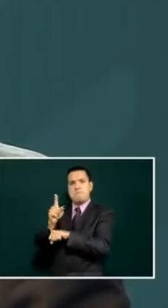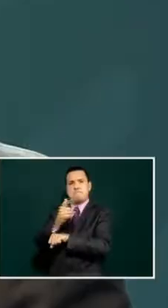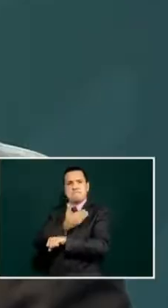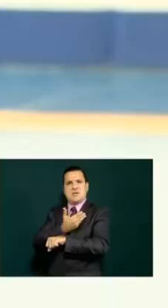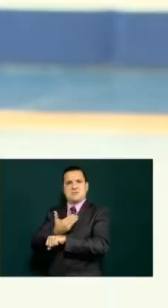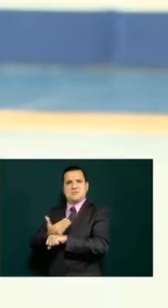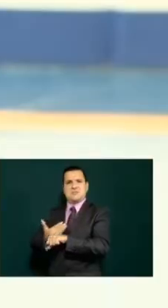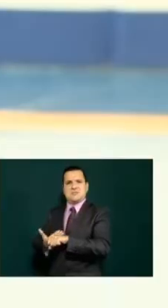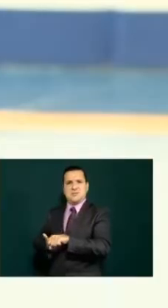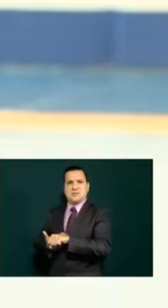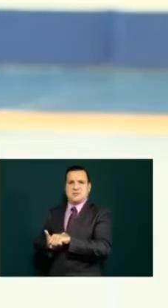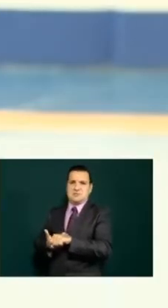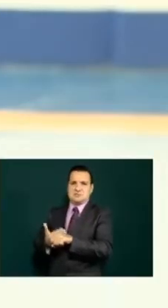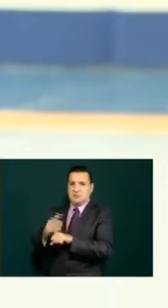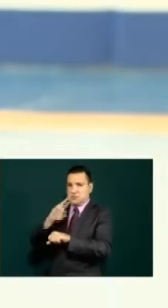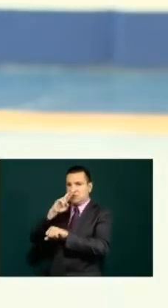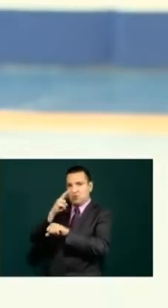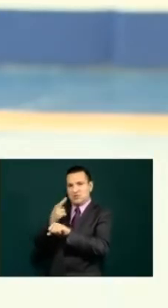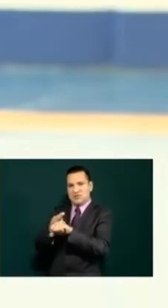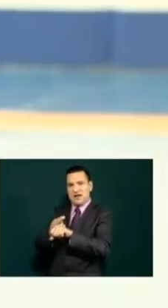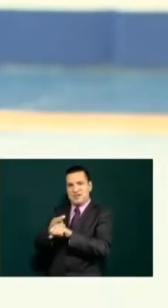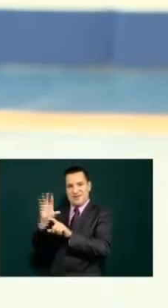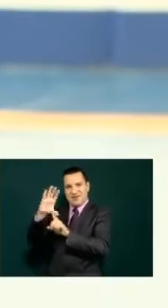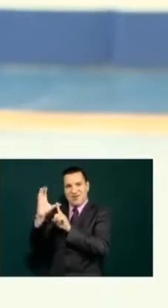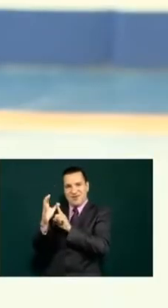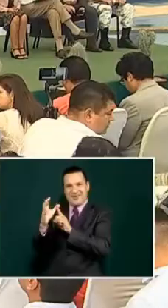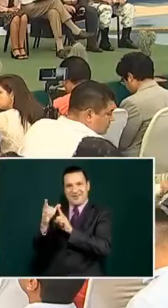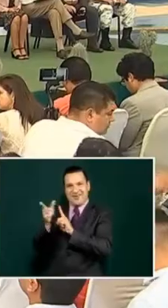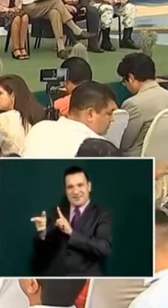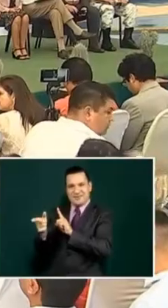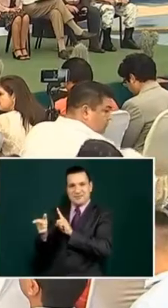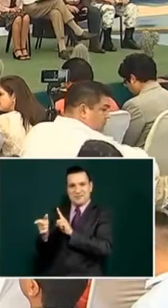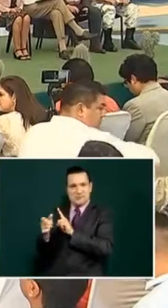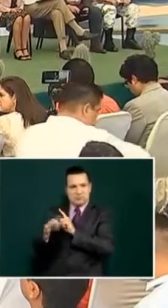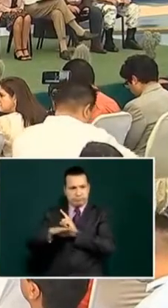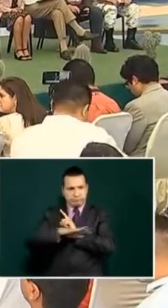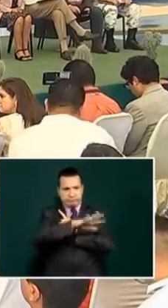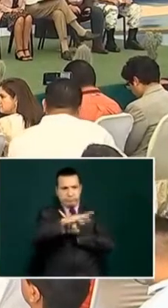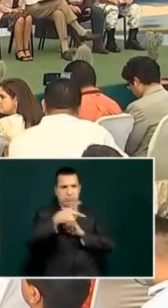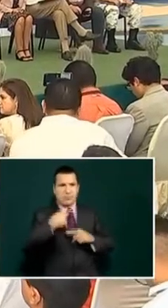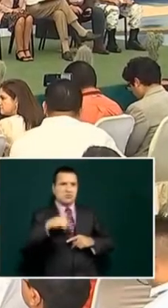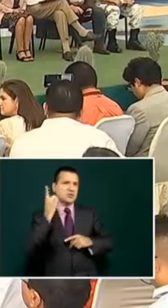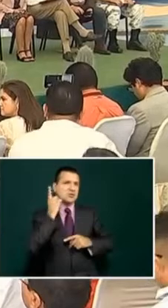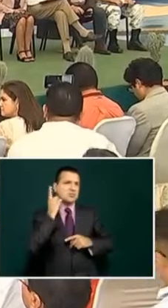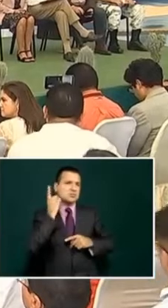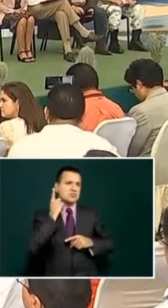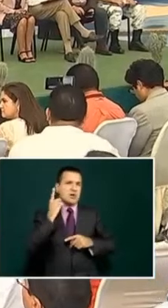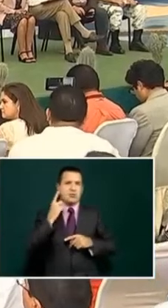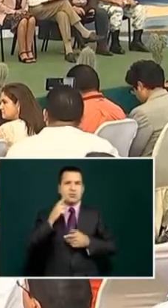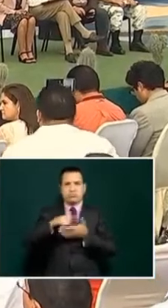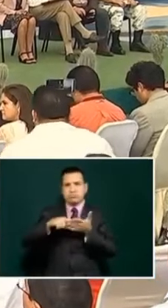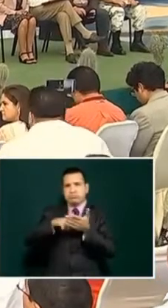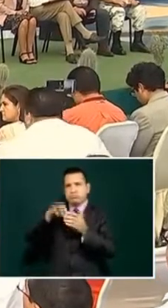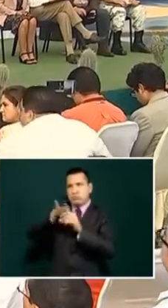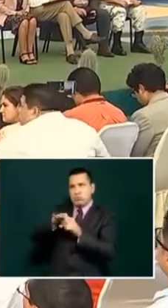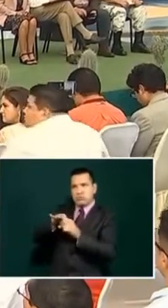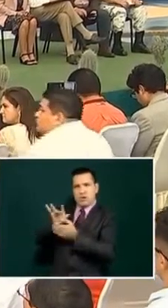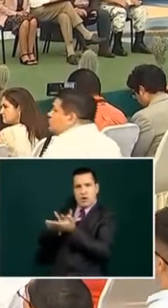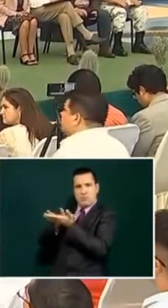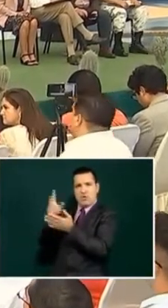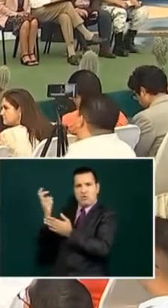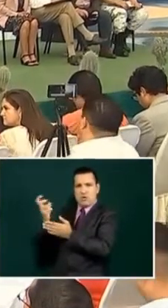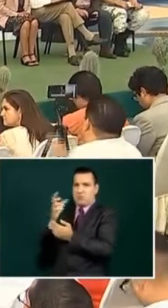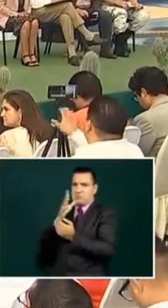the president of the Congress that that the people curiously did not vote